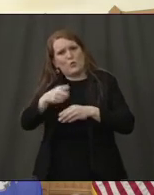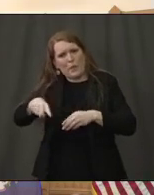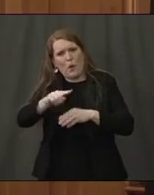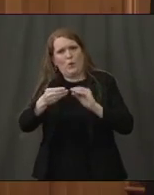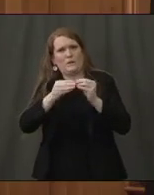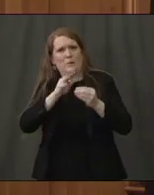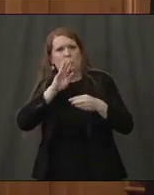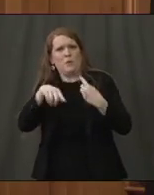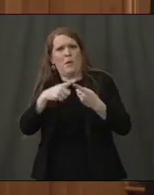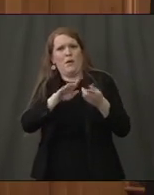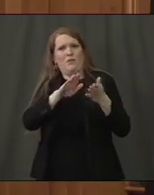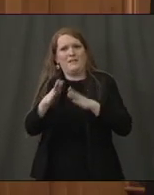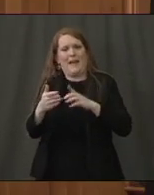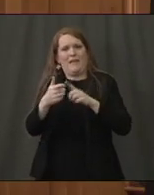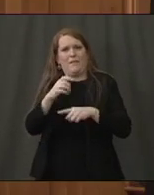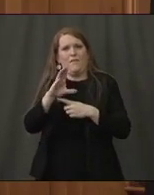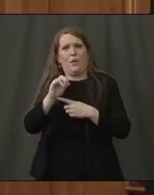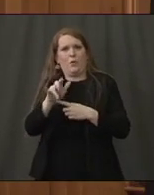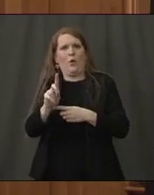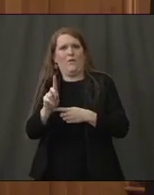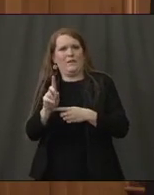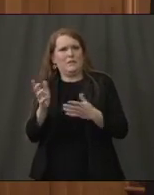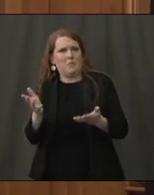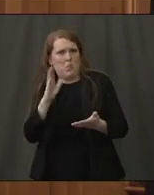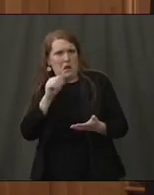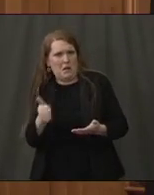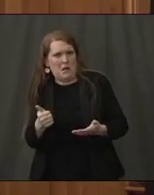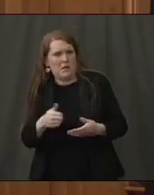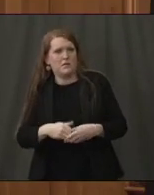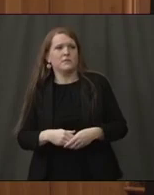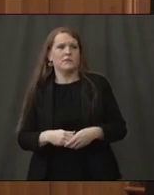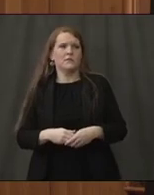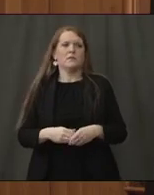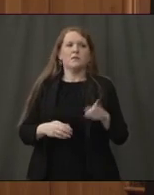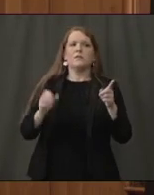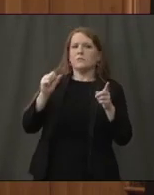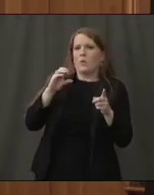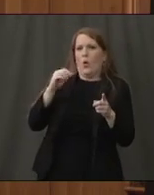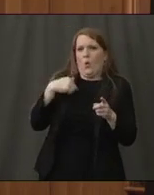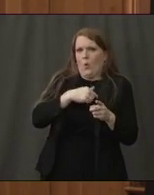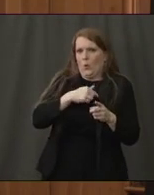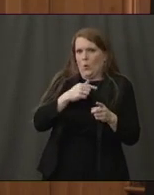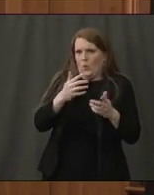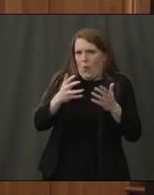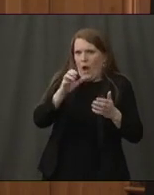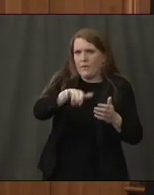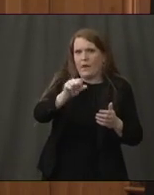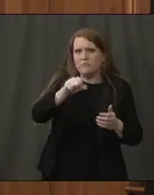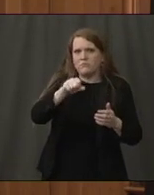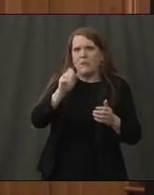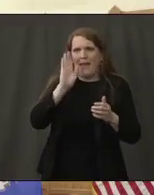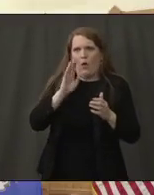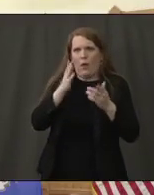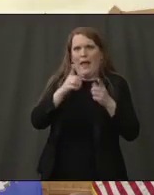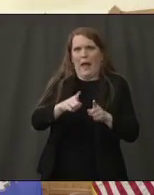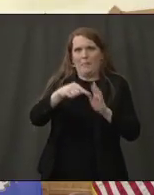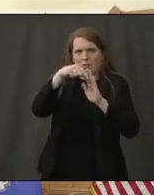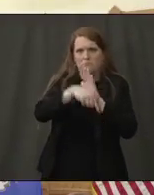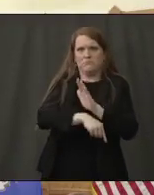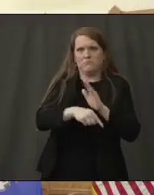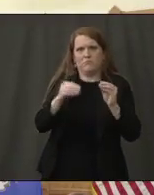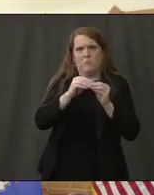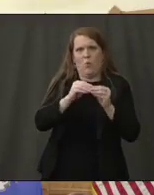Based upon your question, Paul, that will be happening thoroughly over time. Yes. Okay. All right. Thank you. We'll move on next